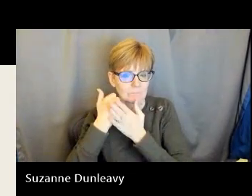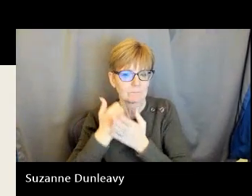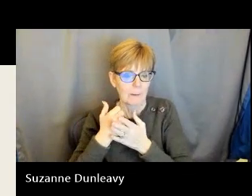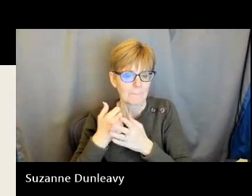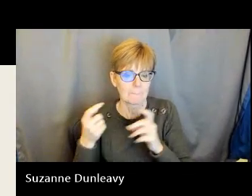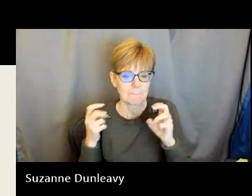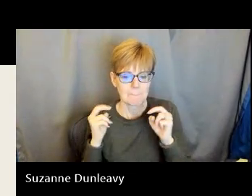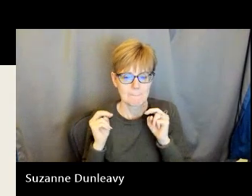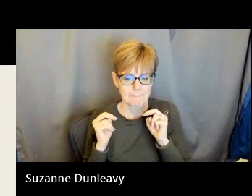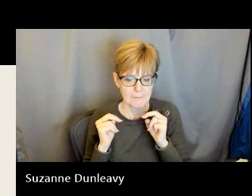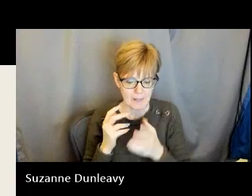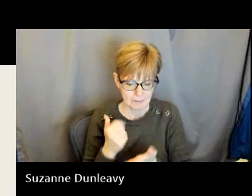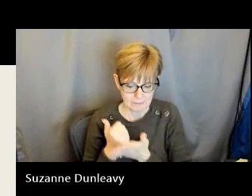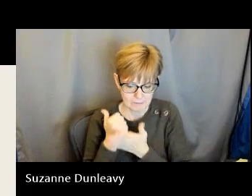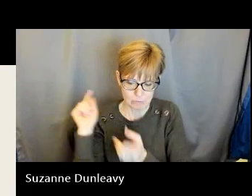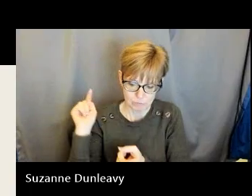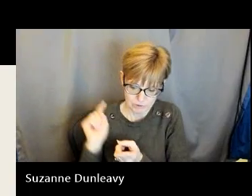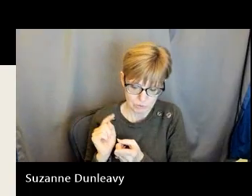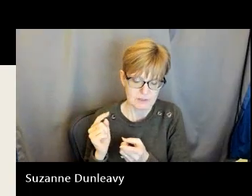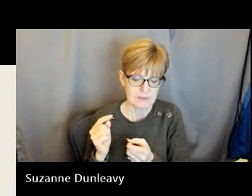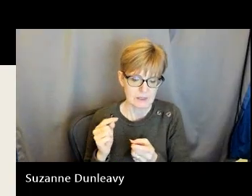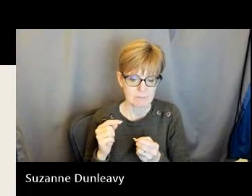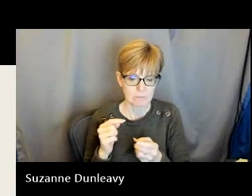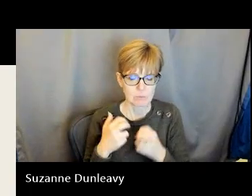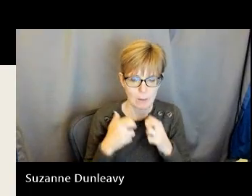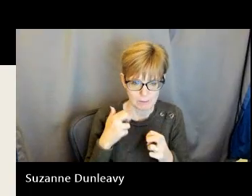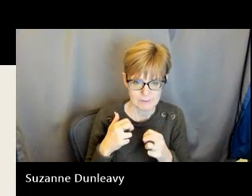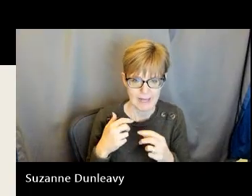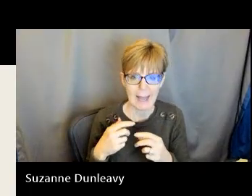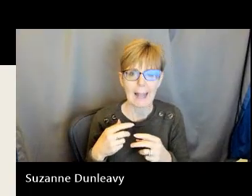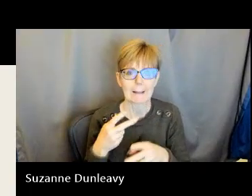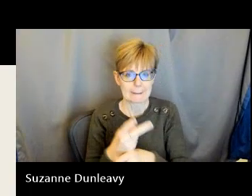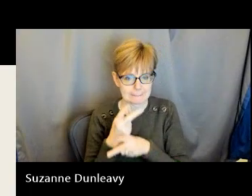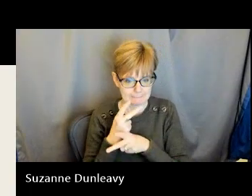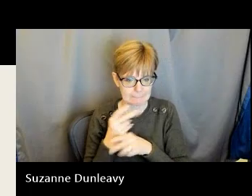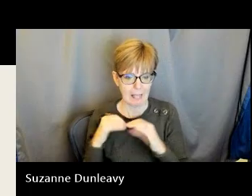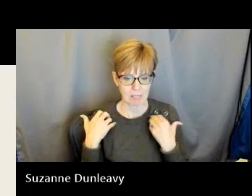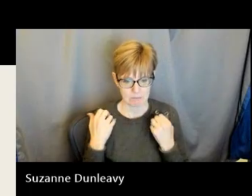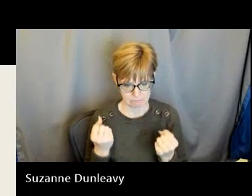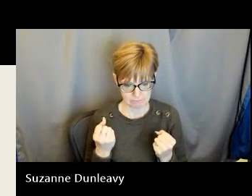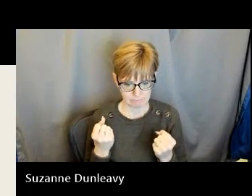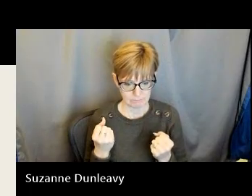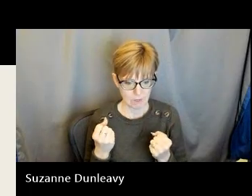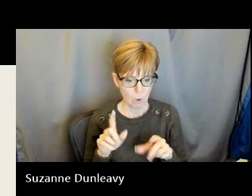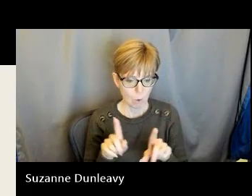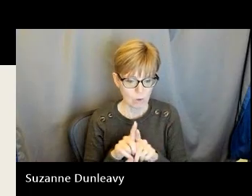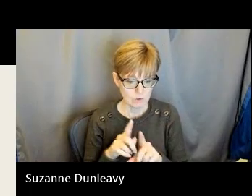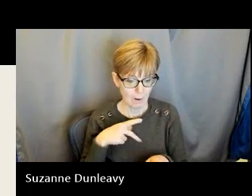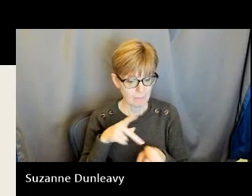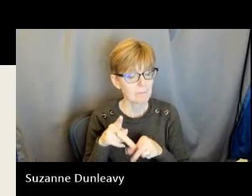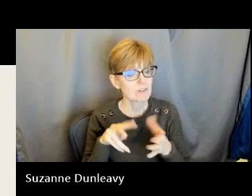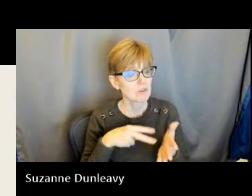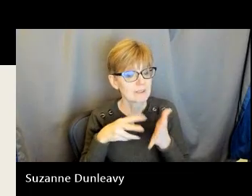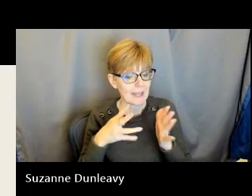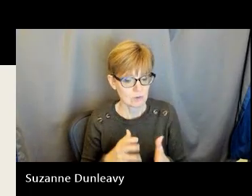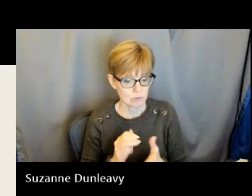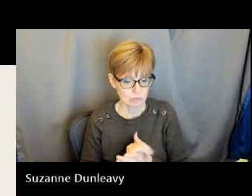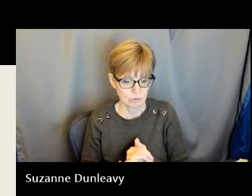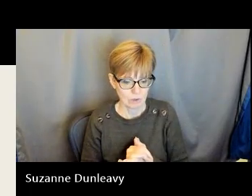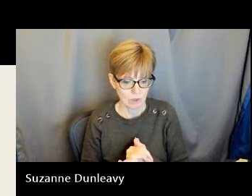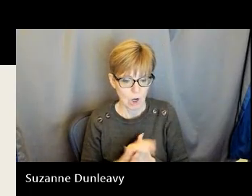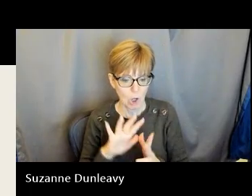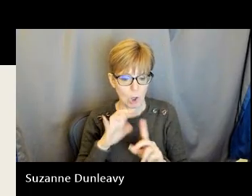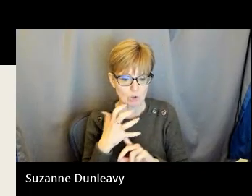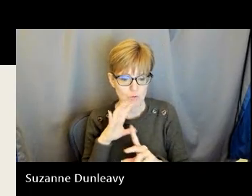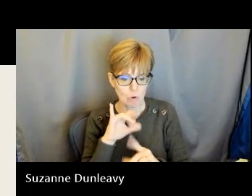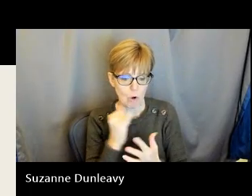their health. I'm also a professional dancer. Cultural arts is an incredibly important thing to me. I've done a lot of traveling around the